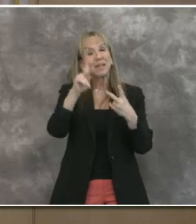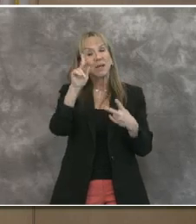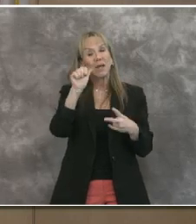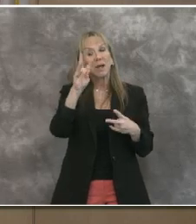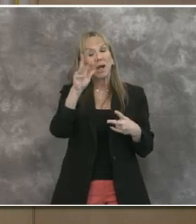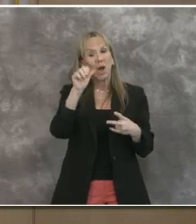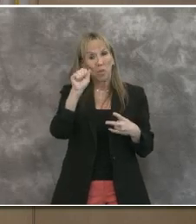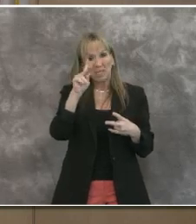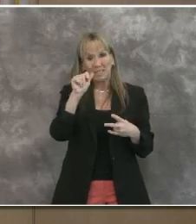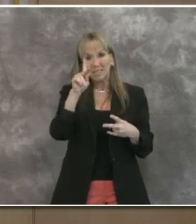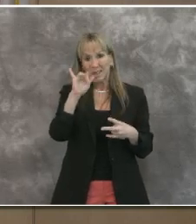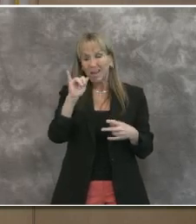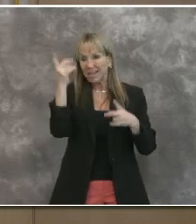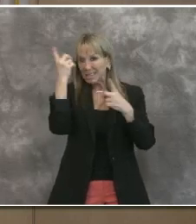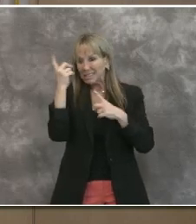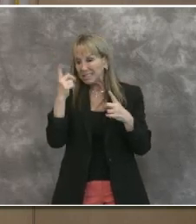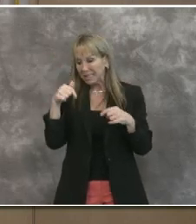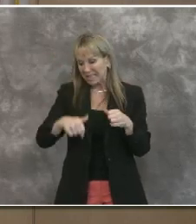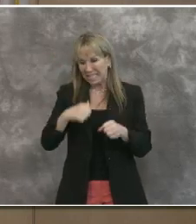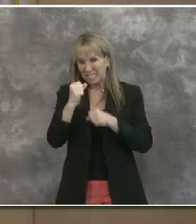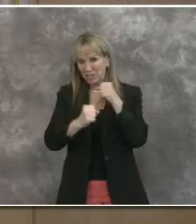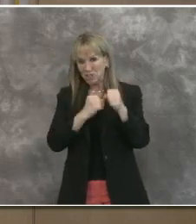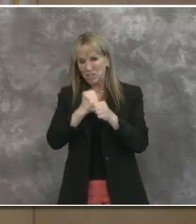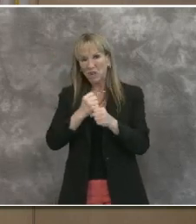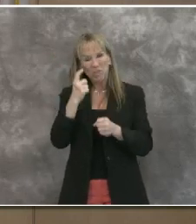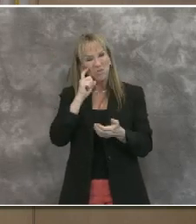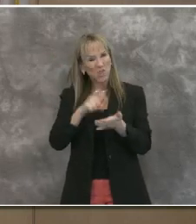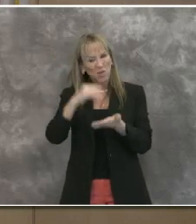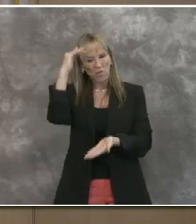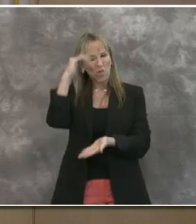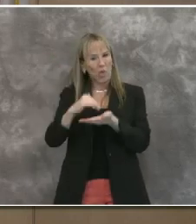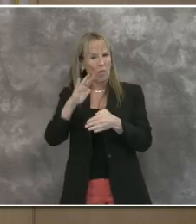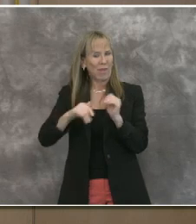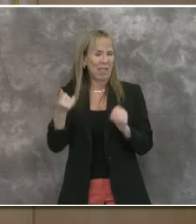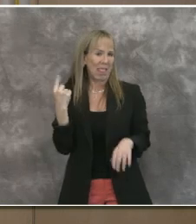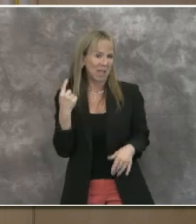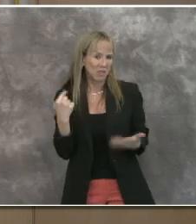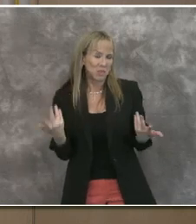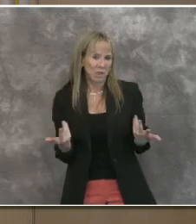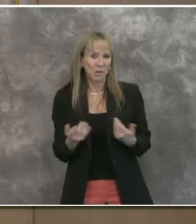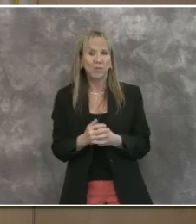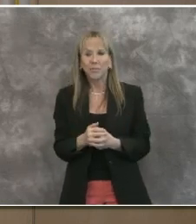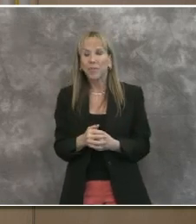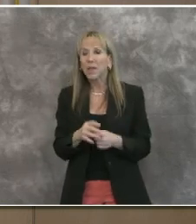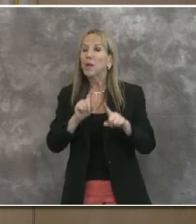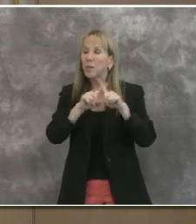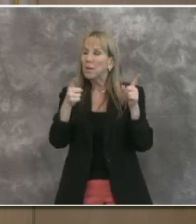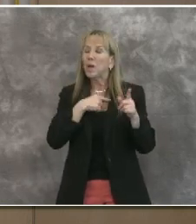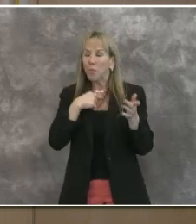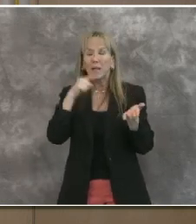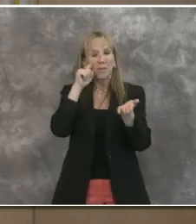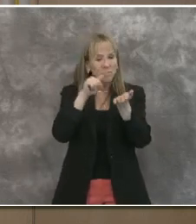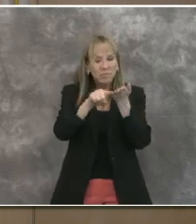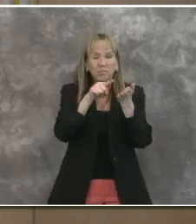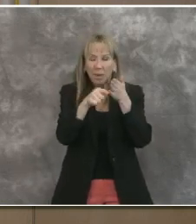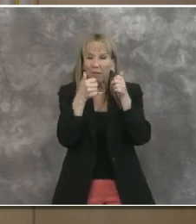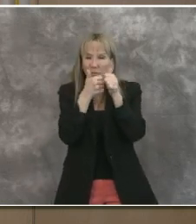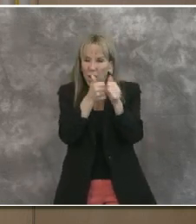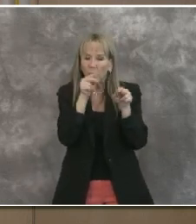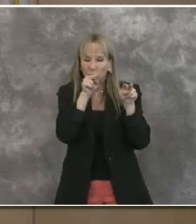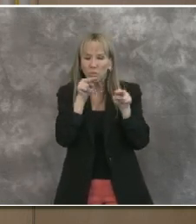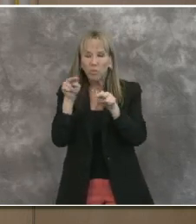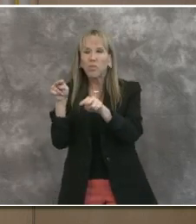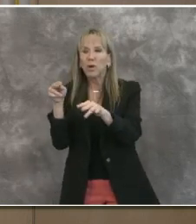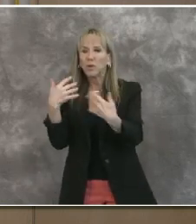here in San Diego so far this year is lower than last year. But we're following this very carefully